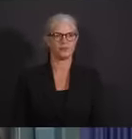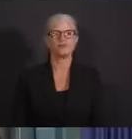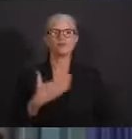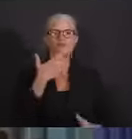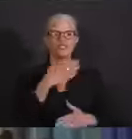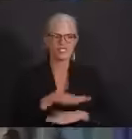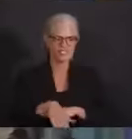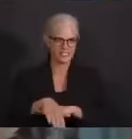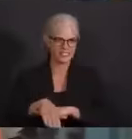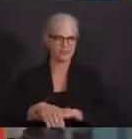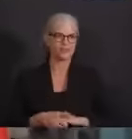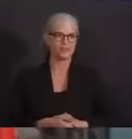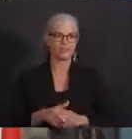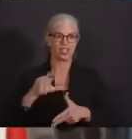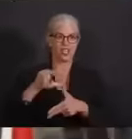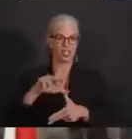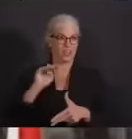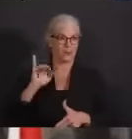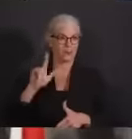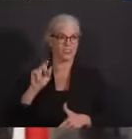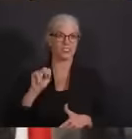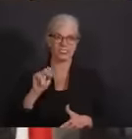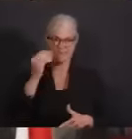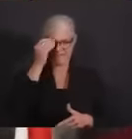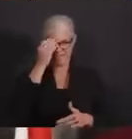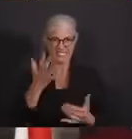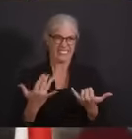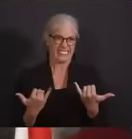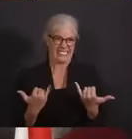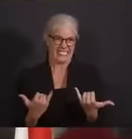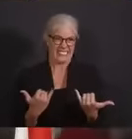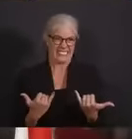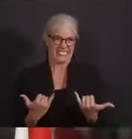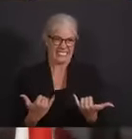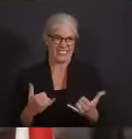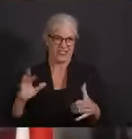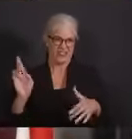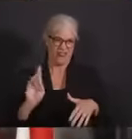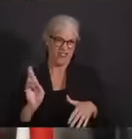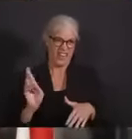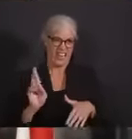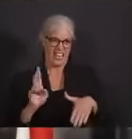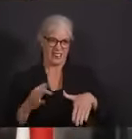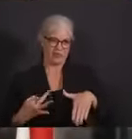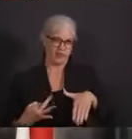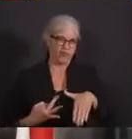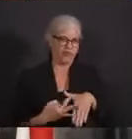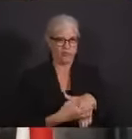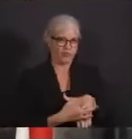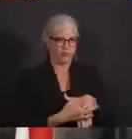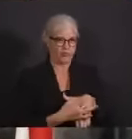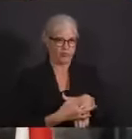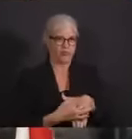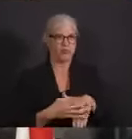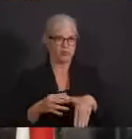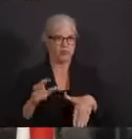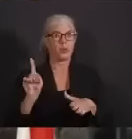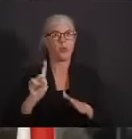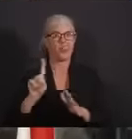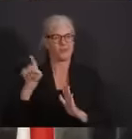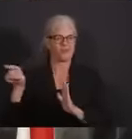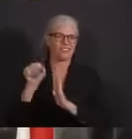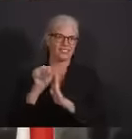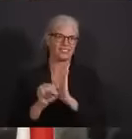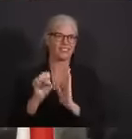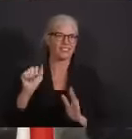Good evening. Hurricane Milton is currently in the process of making landfall in Sarasota County as a